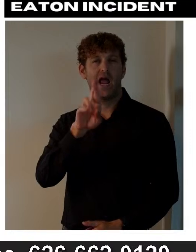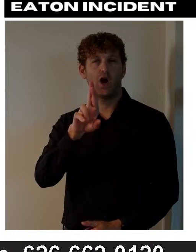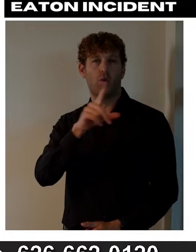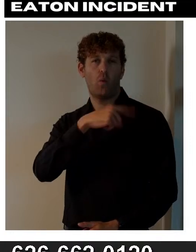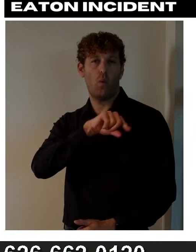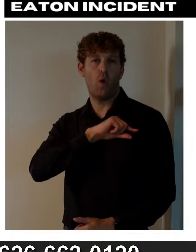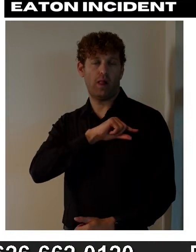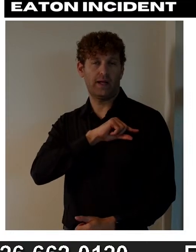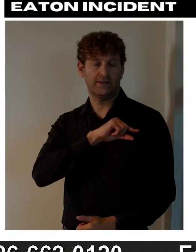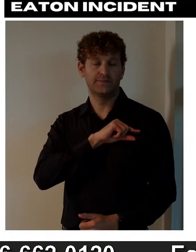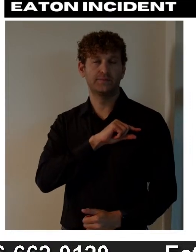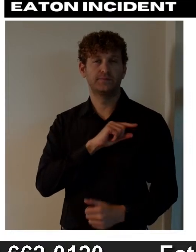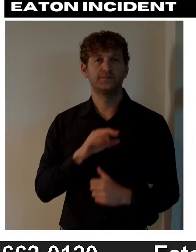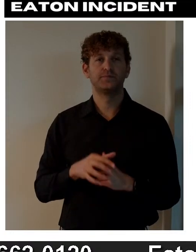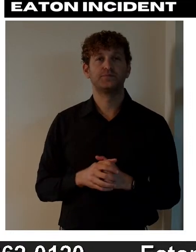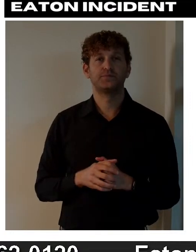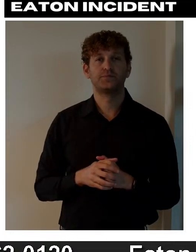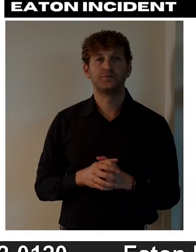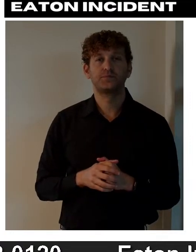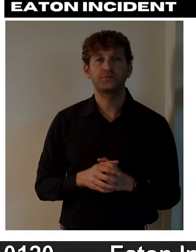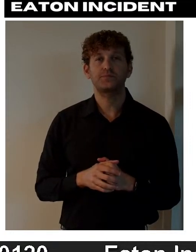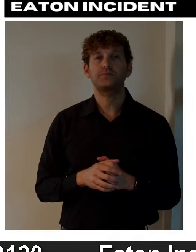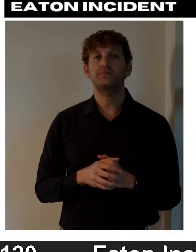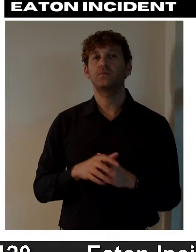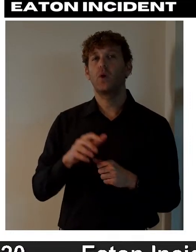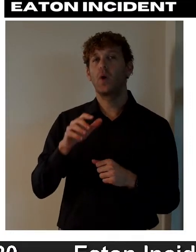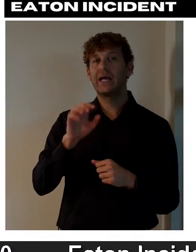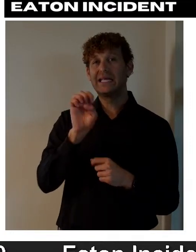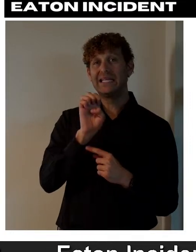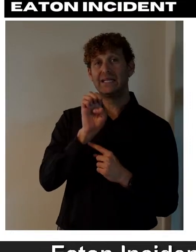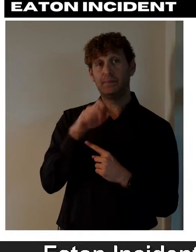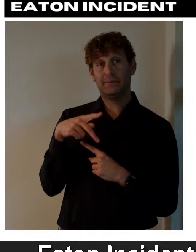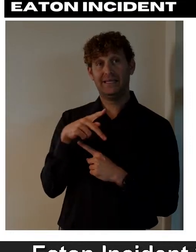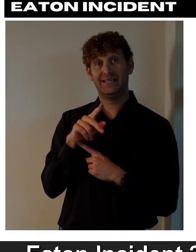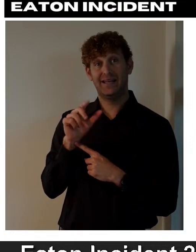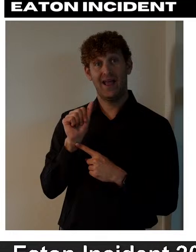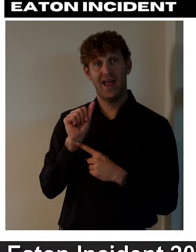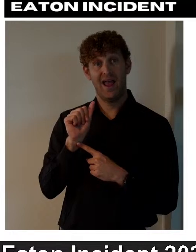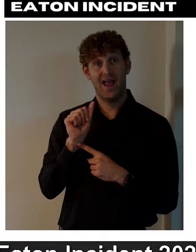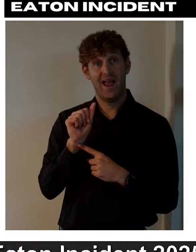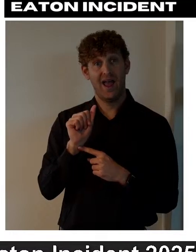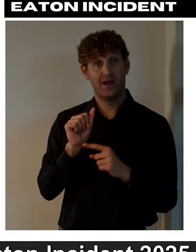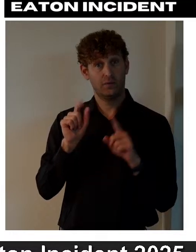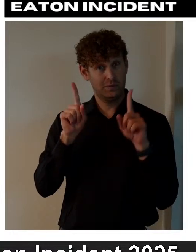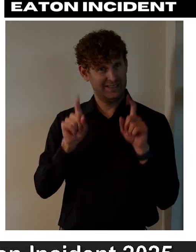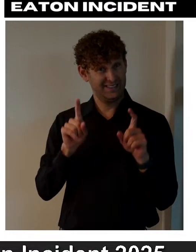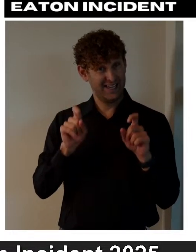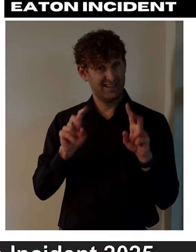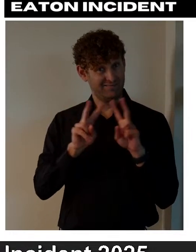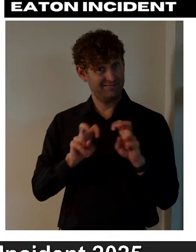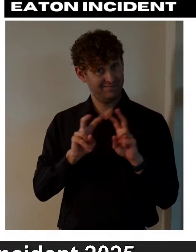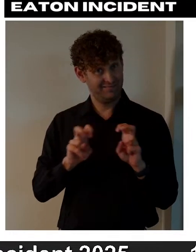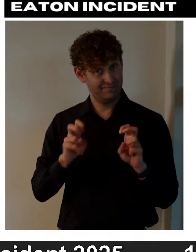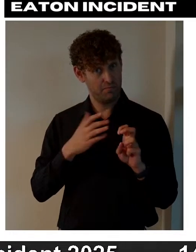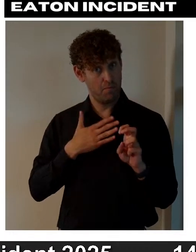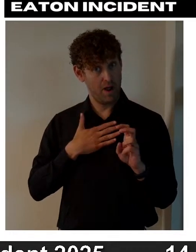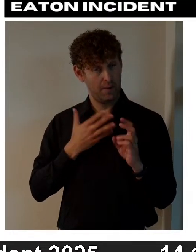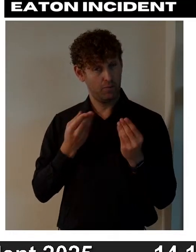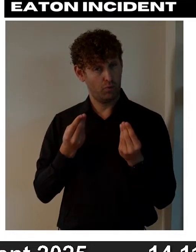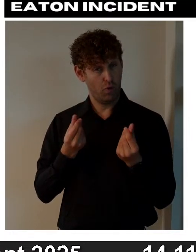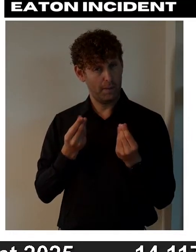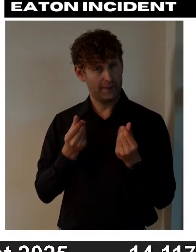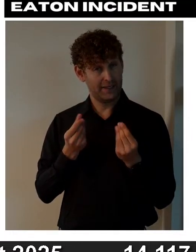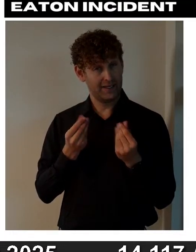Okay, we've got two questions here. One is the EPA going to test and assess my property? Right now, in terms of